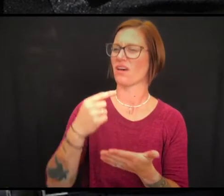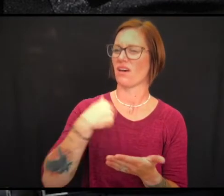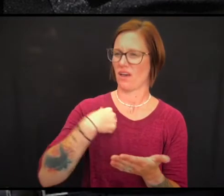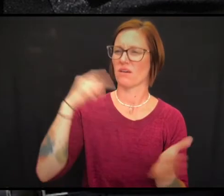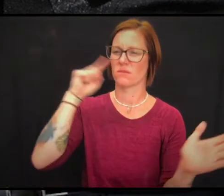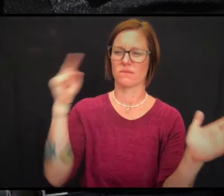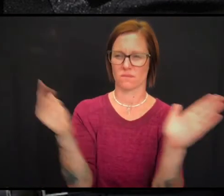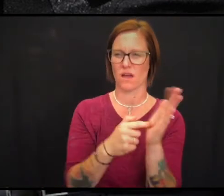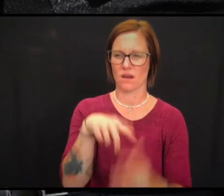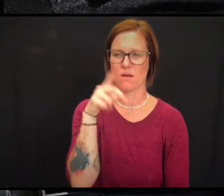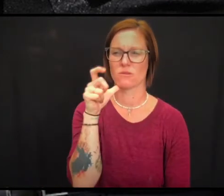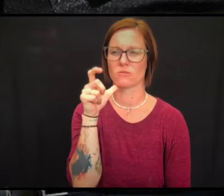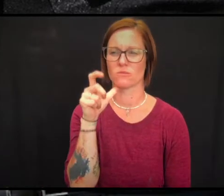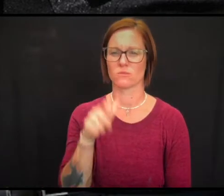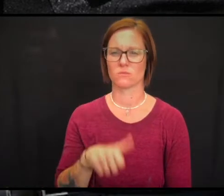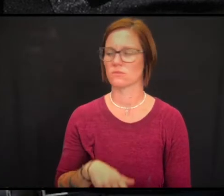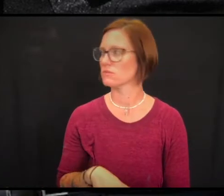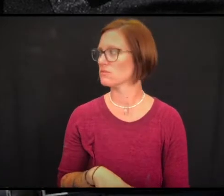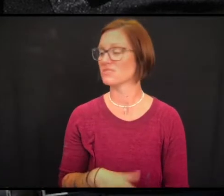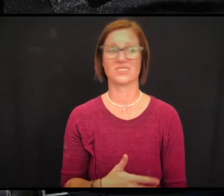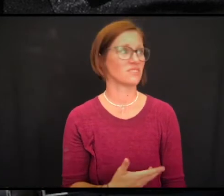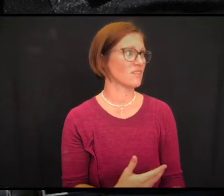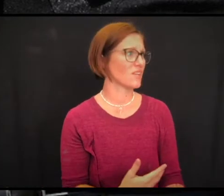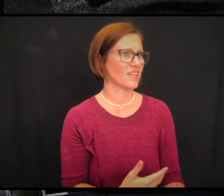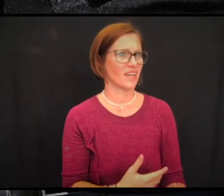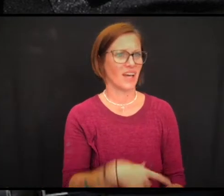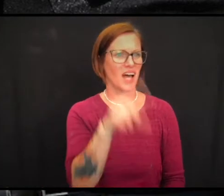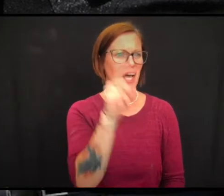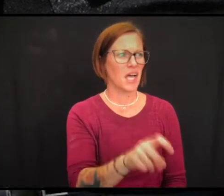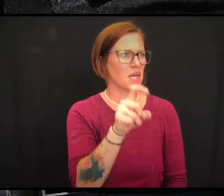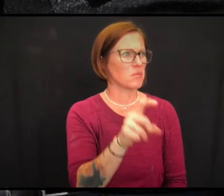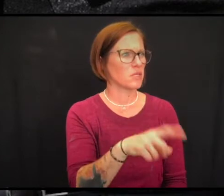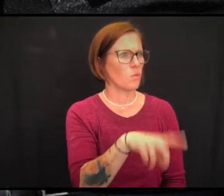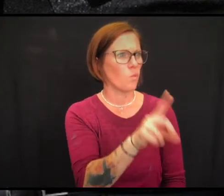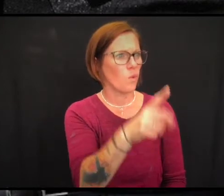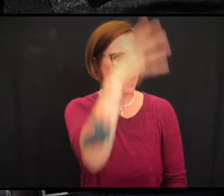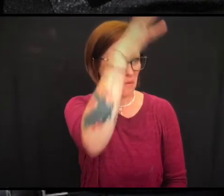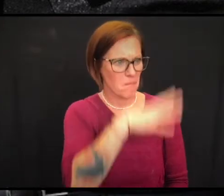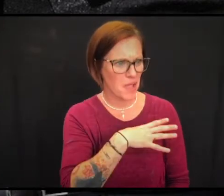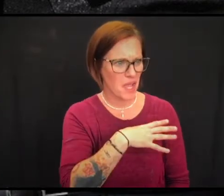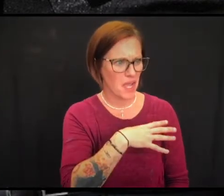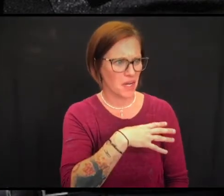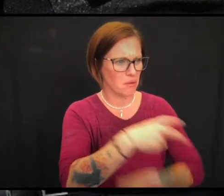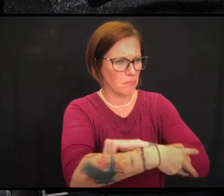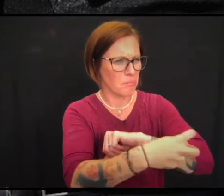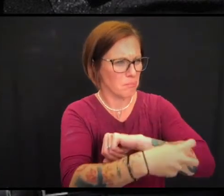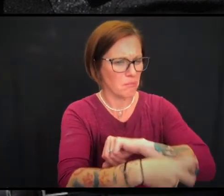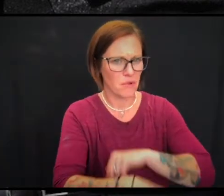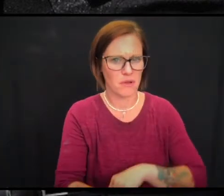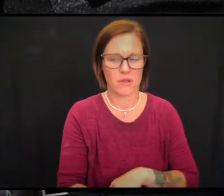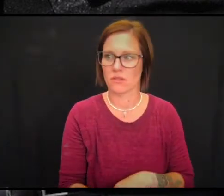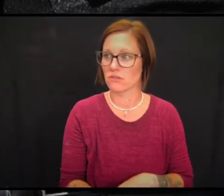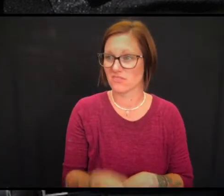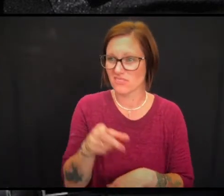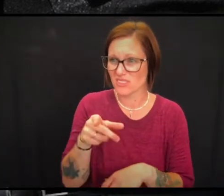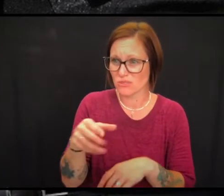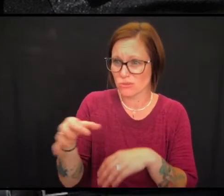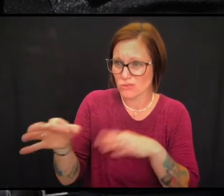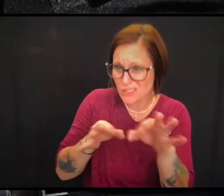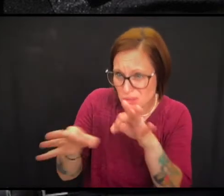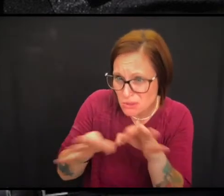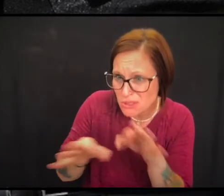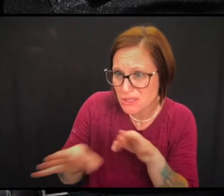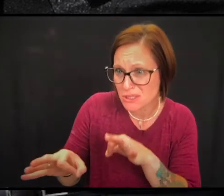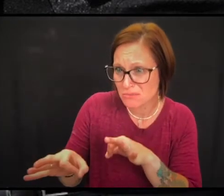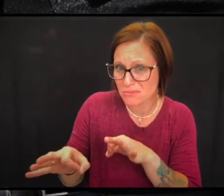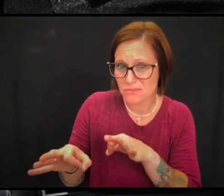it. It was one man who stole my watch. Can you describe it? I didn't